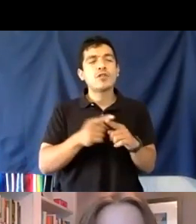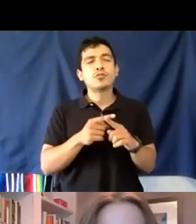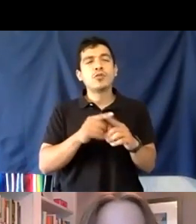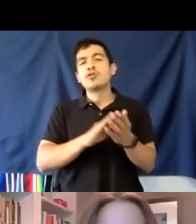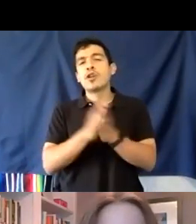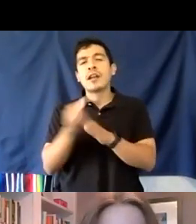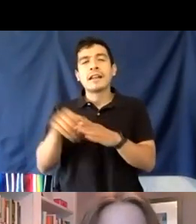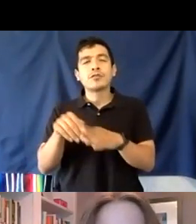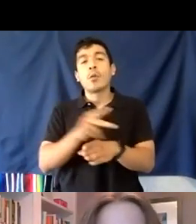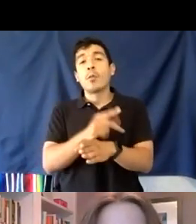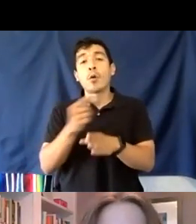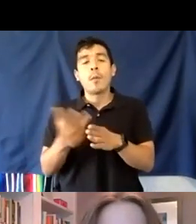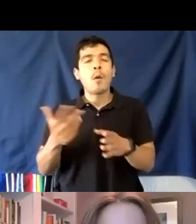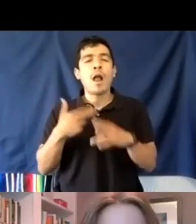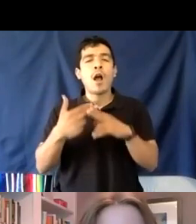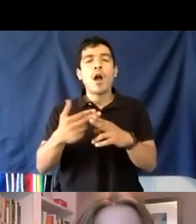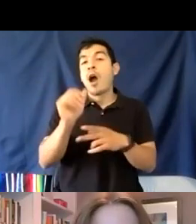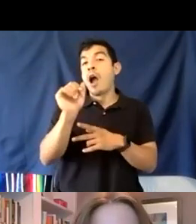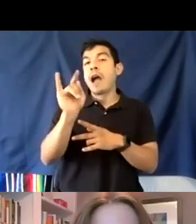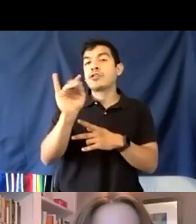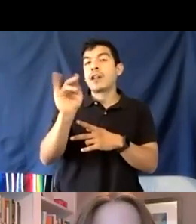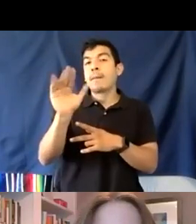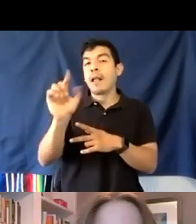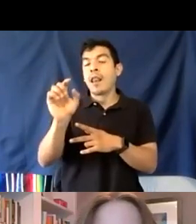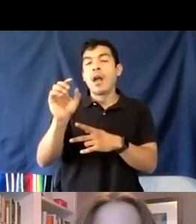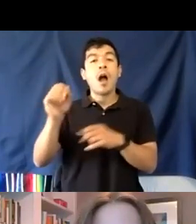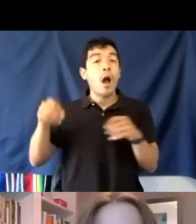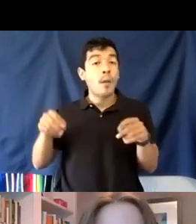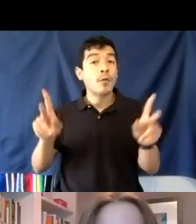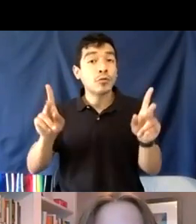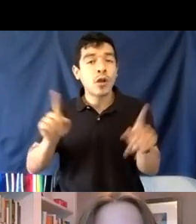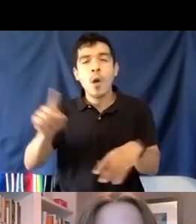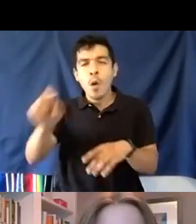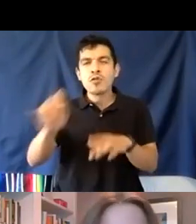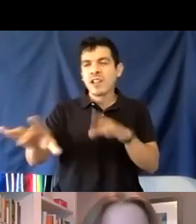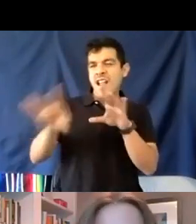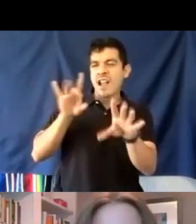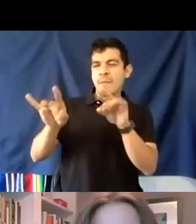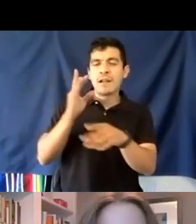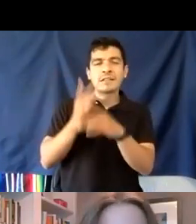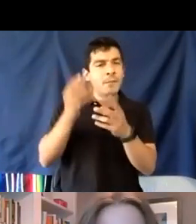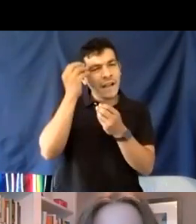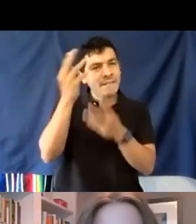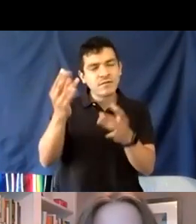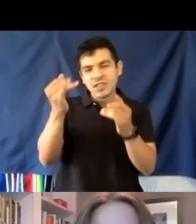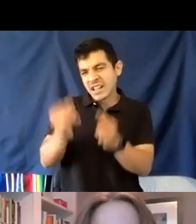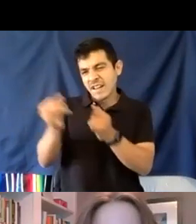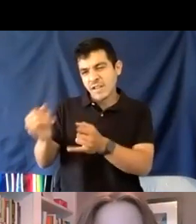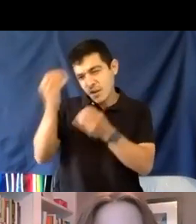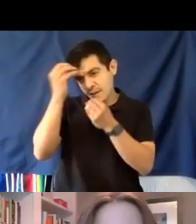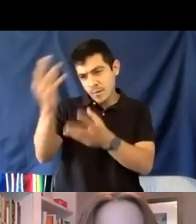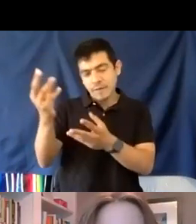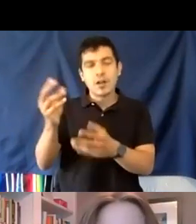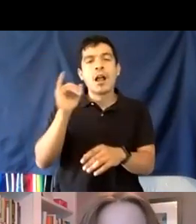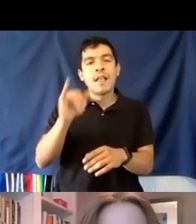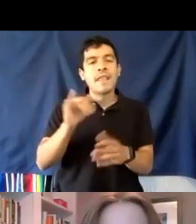programs at what I call actionable opportunities, right, where you can pick out pieces of the data, individual items that actually become